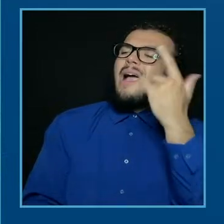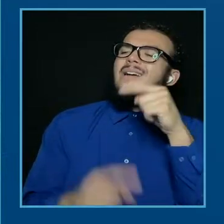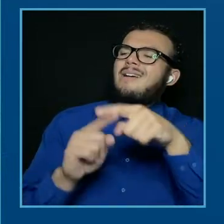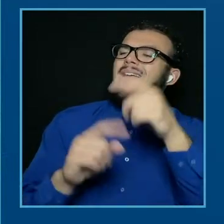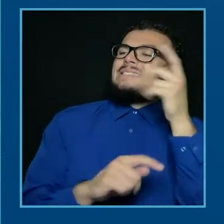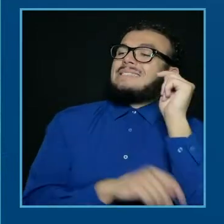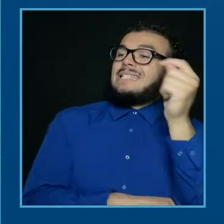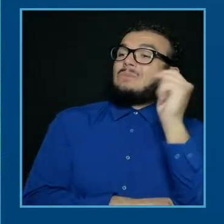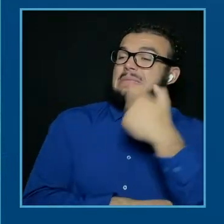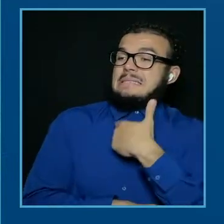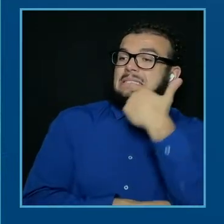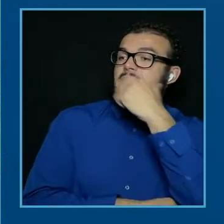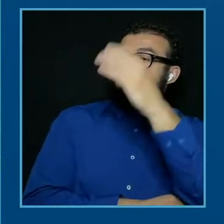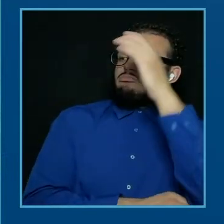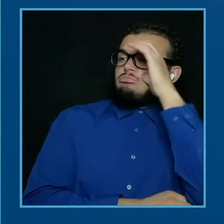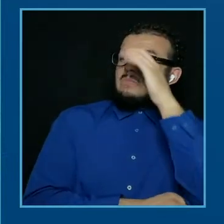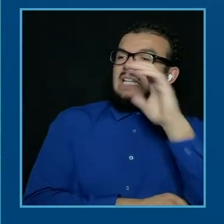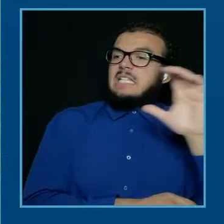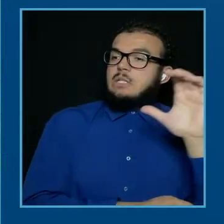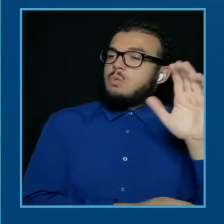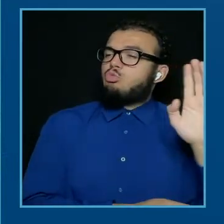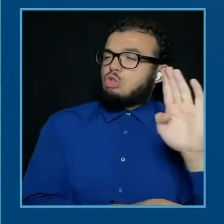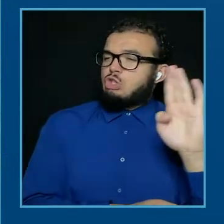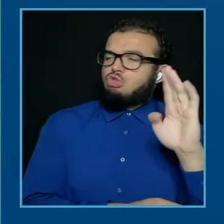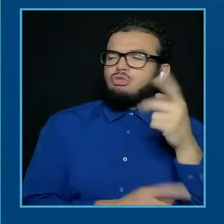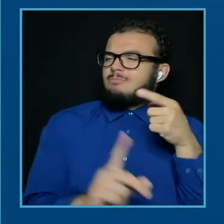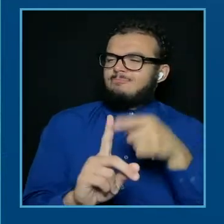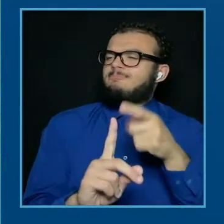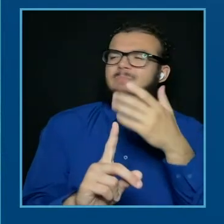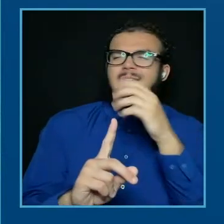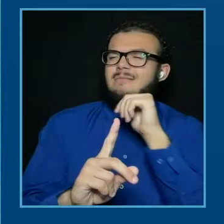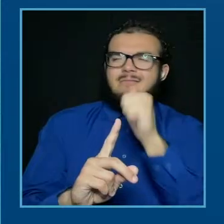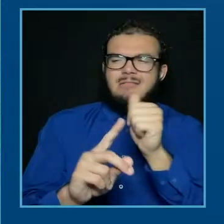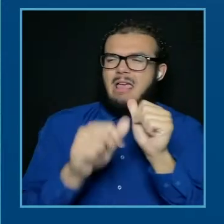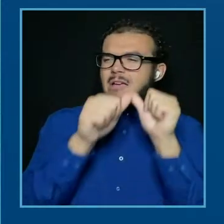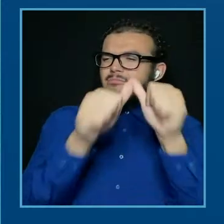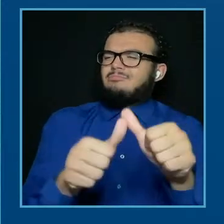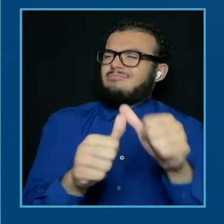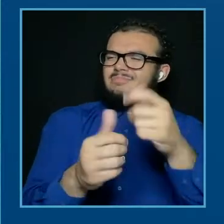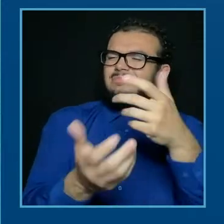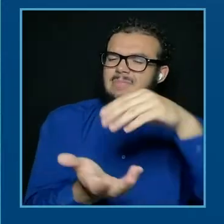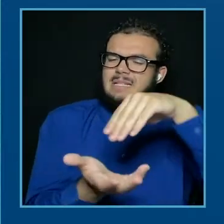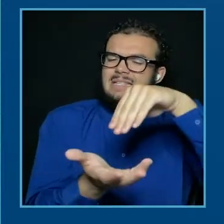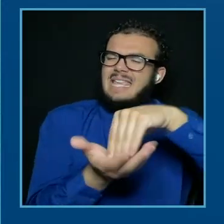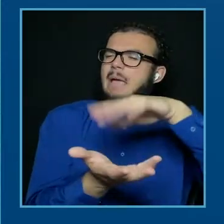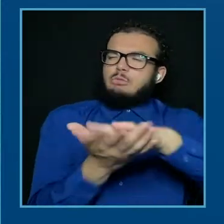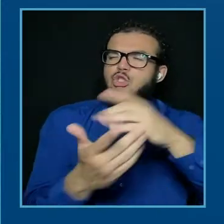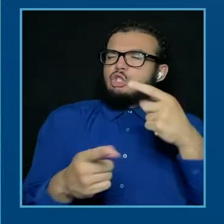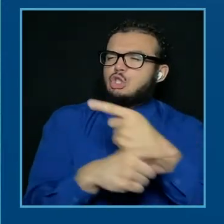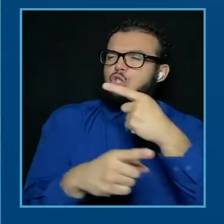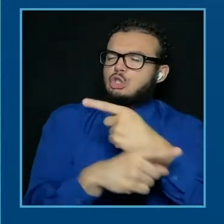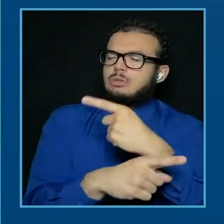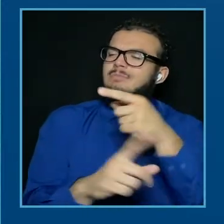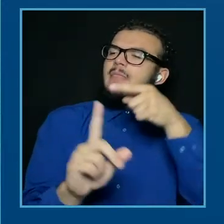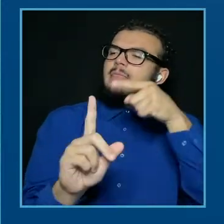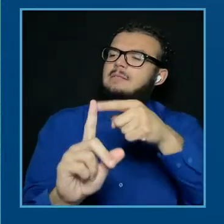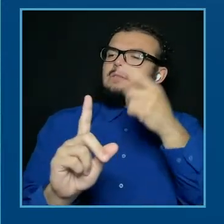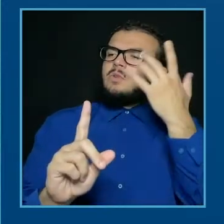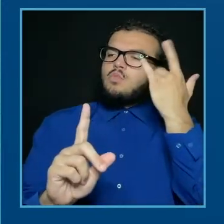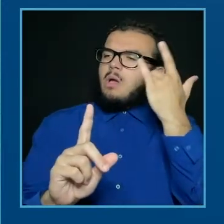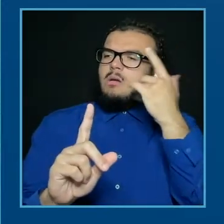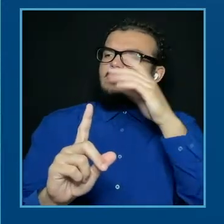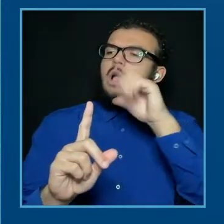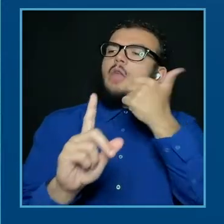on continuing breach does not capture why it is other than